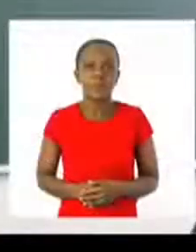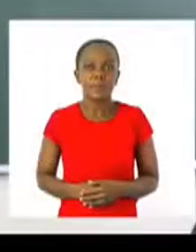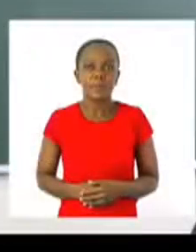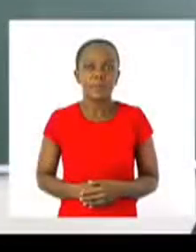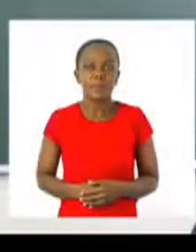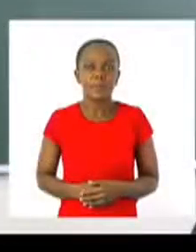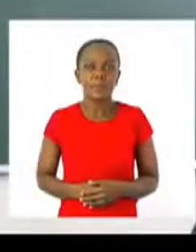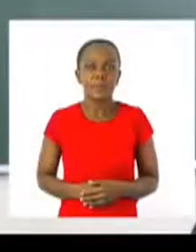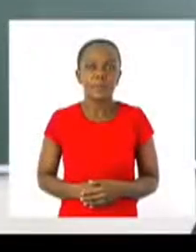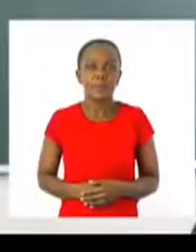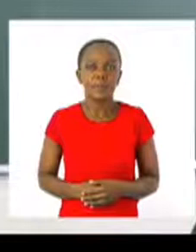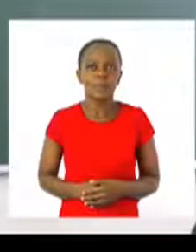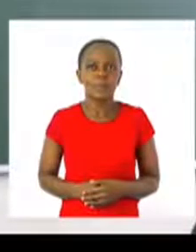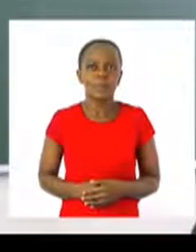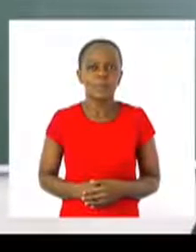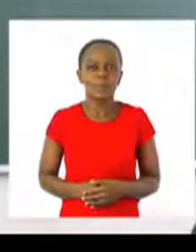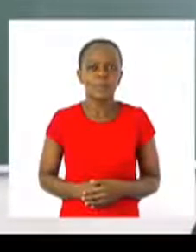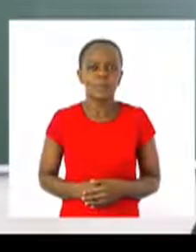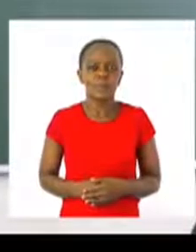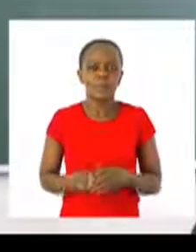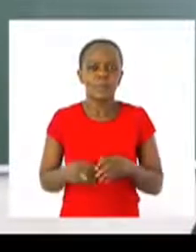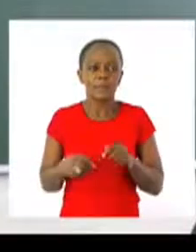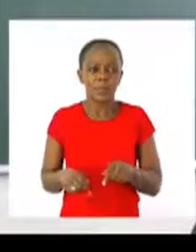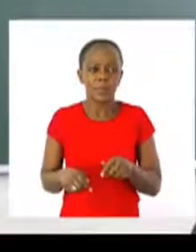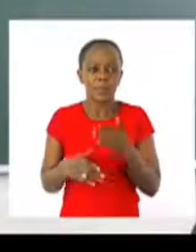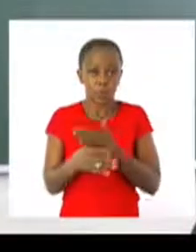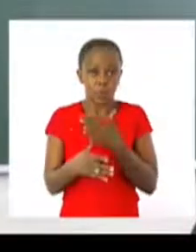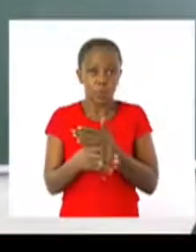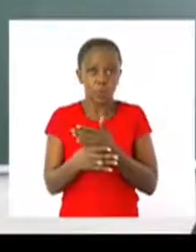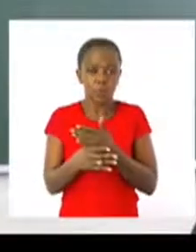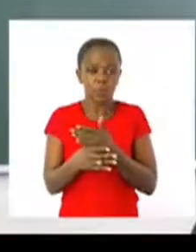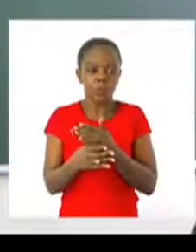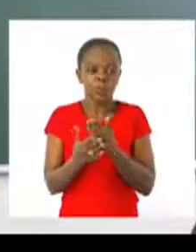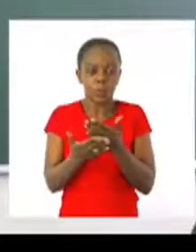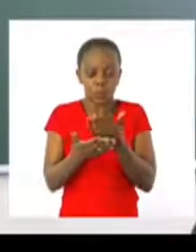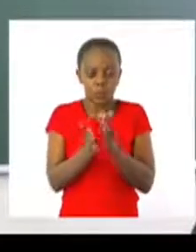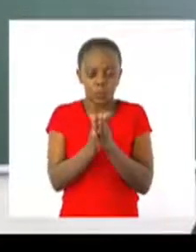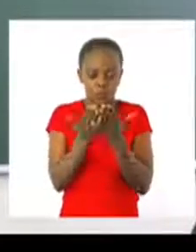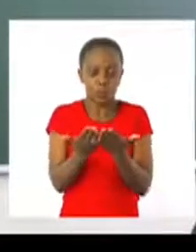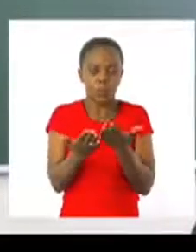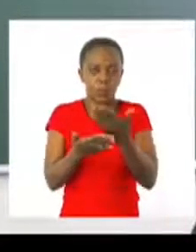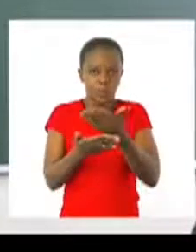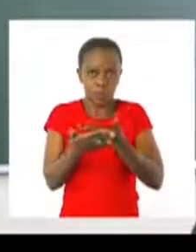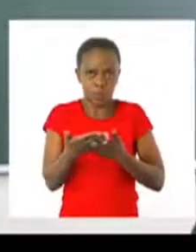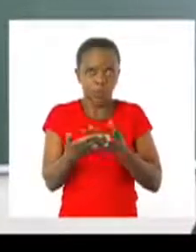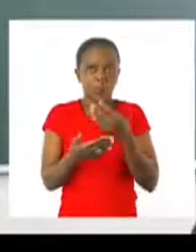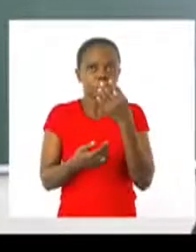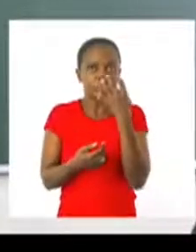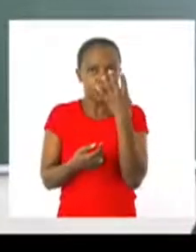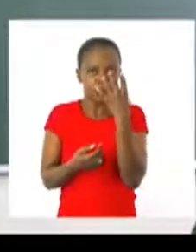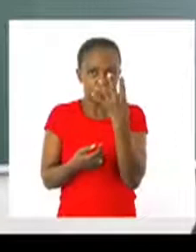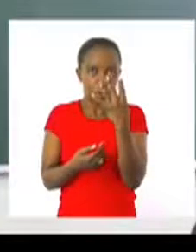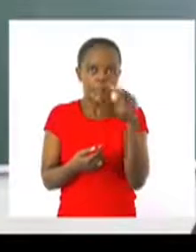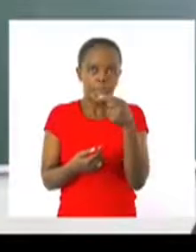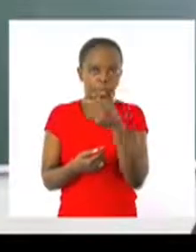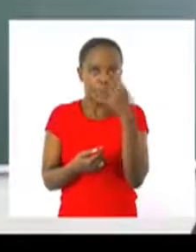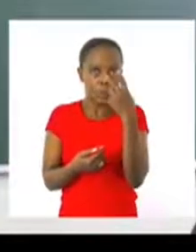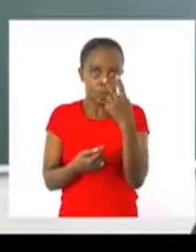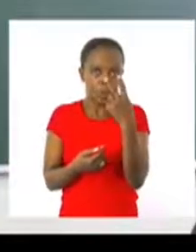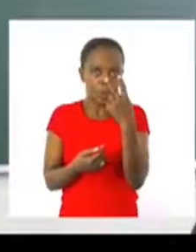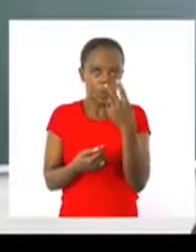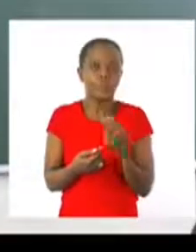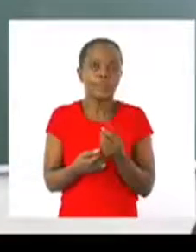This exercise is coming from page 4, which is for grade 2s. Grade